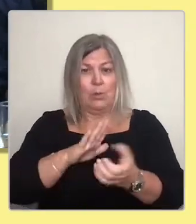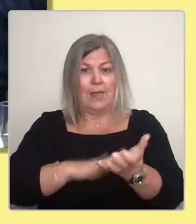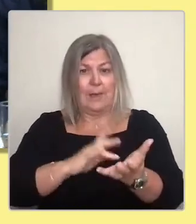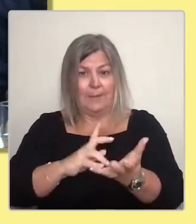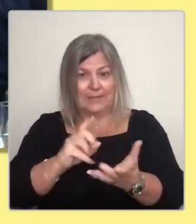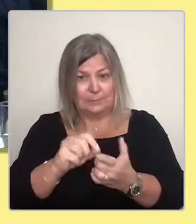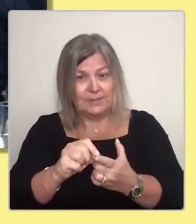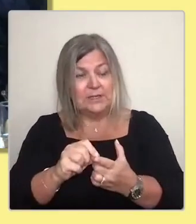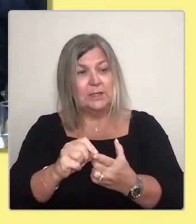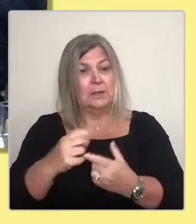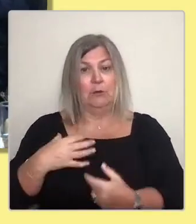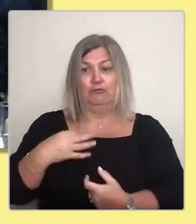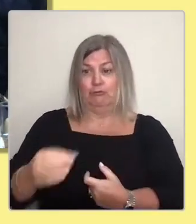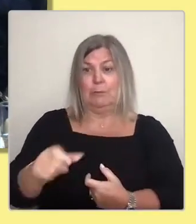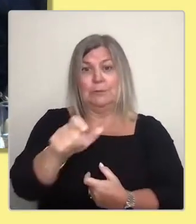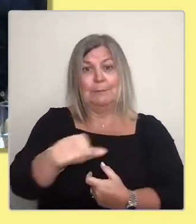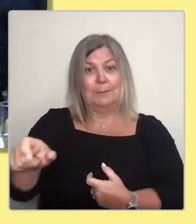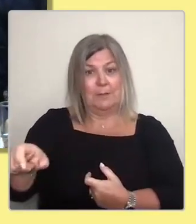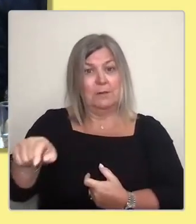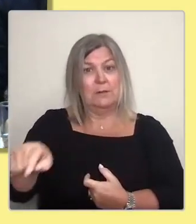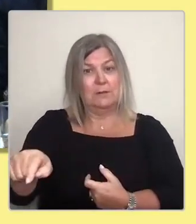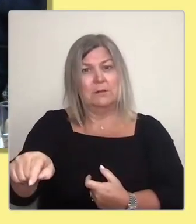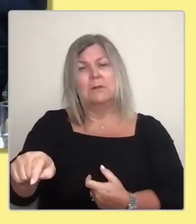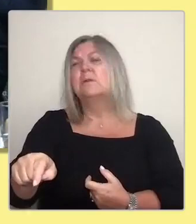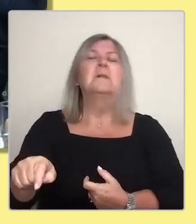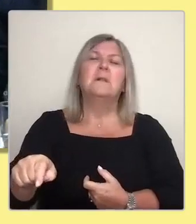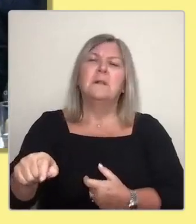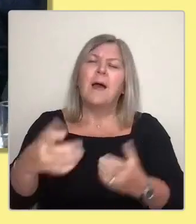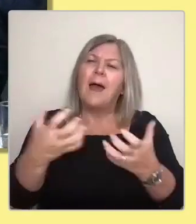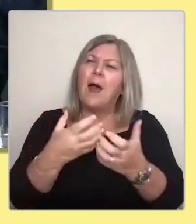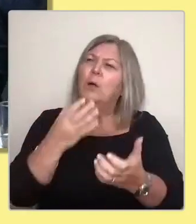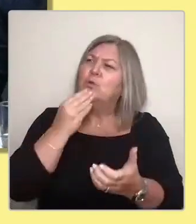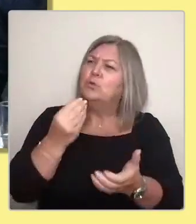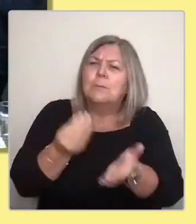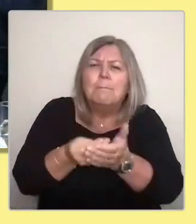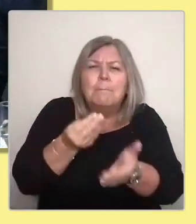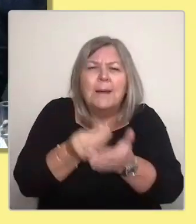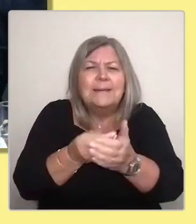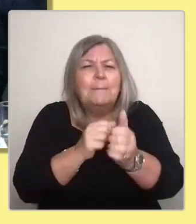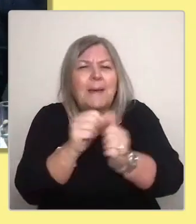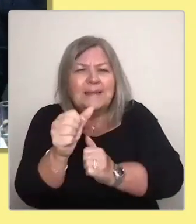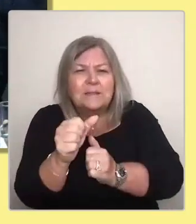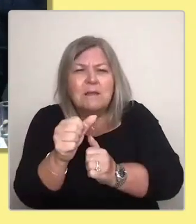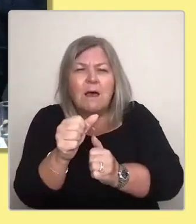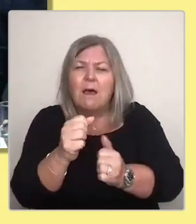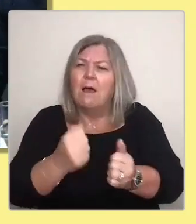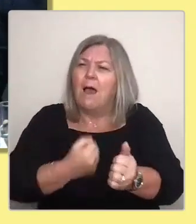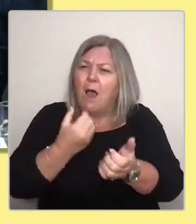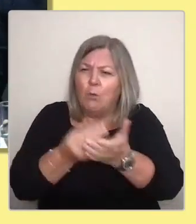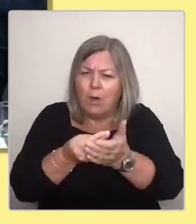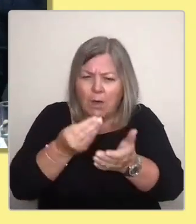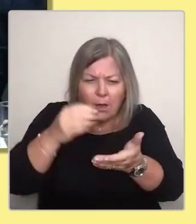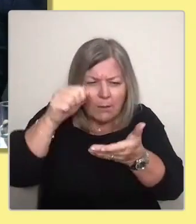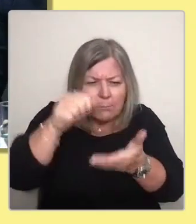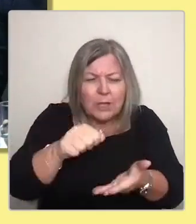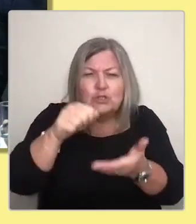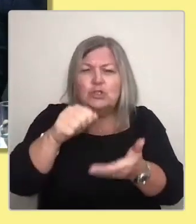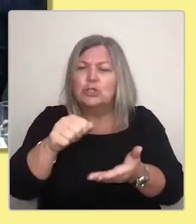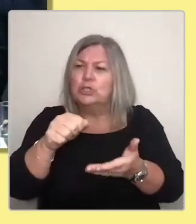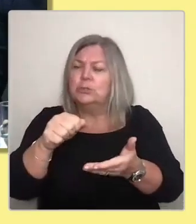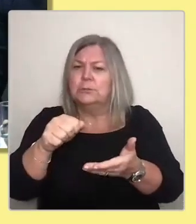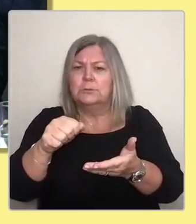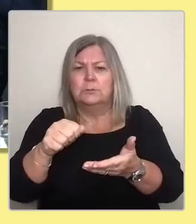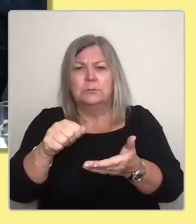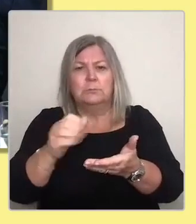people, has been how do we use our money better? How do we use our budgets to ensure that we are pursuing